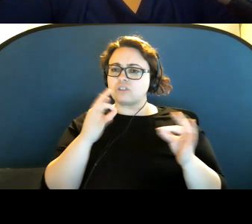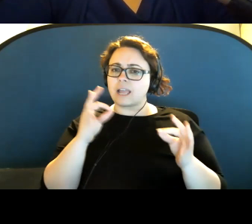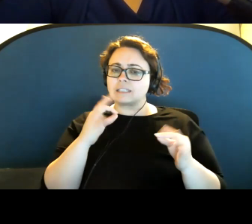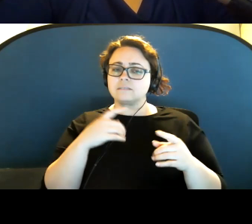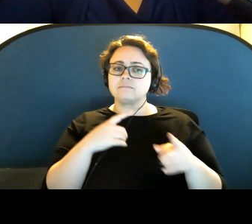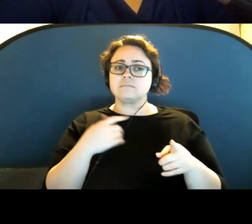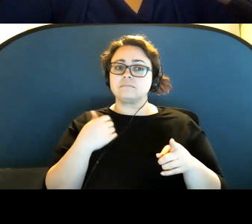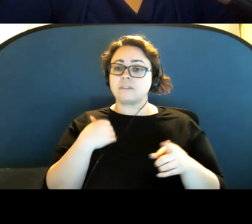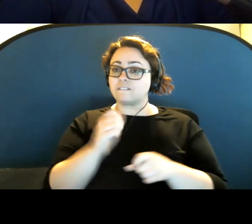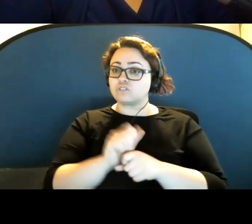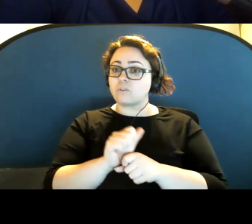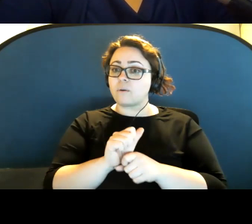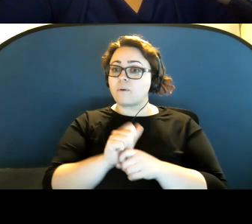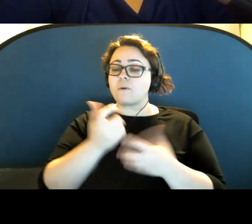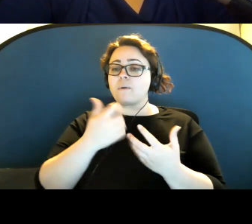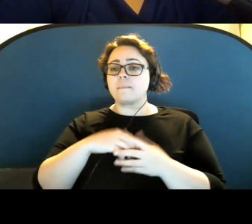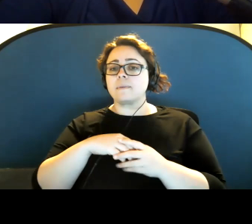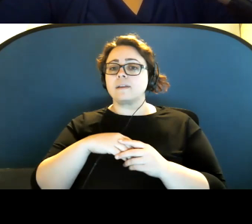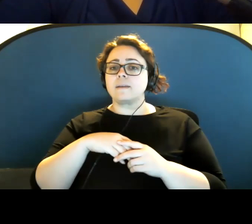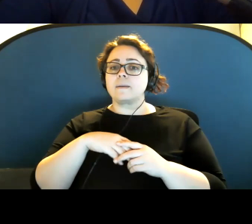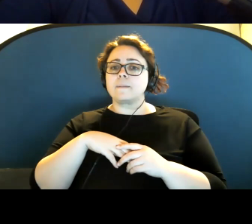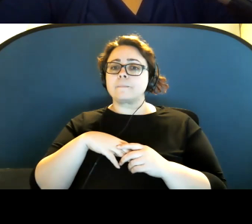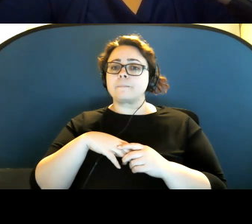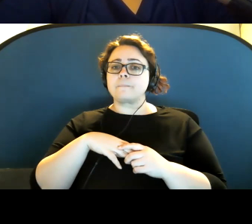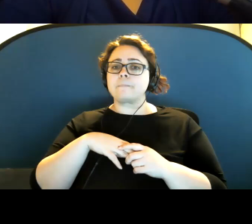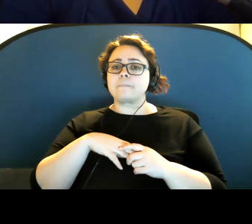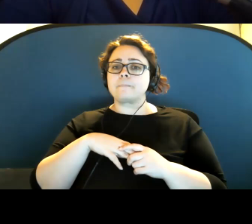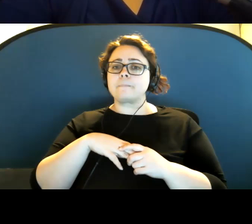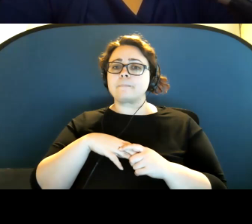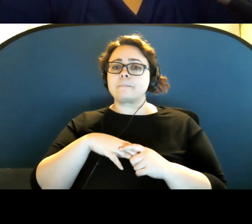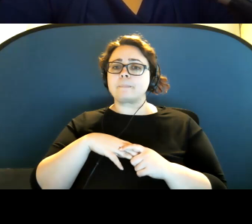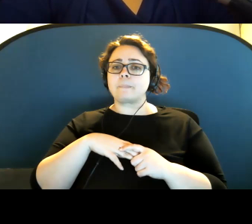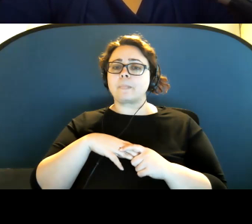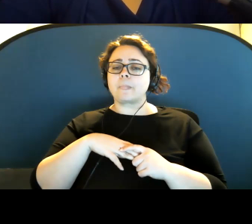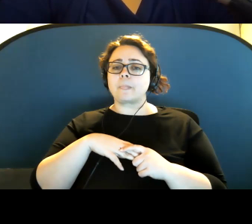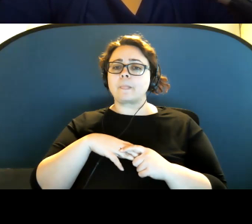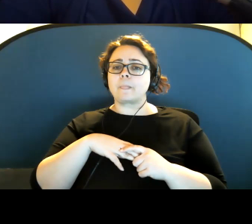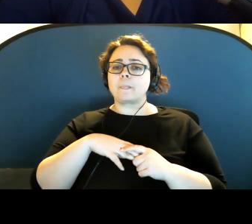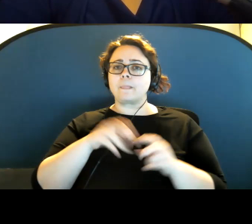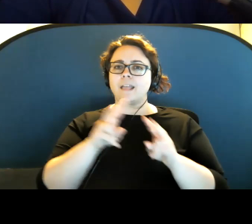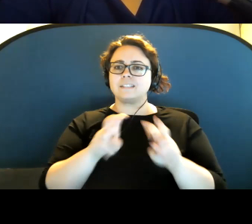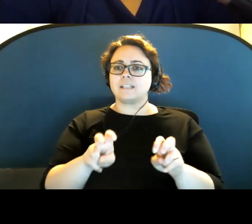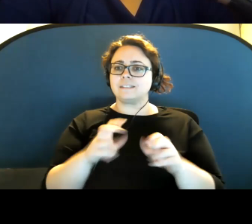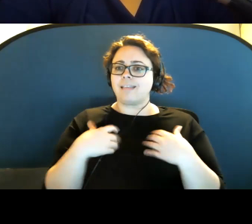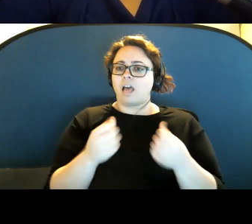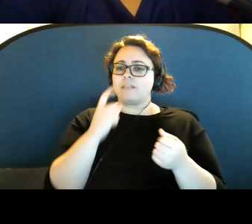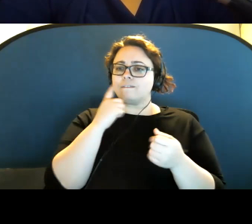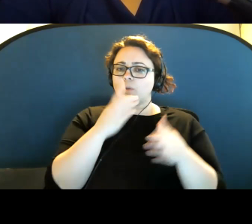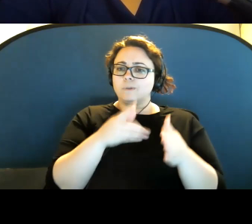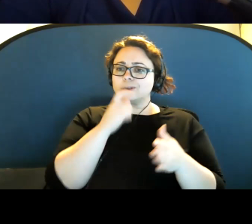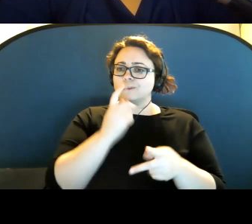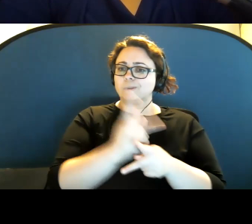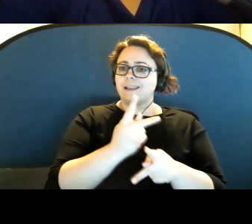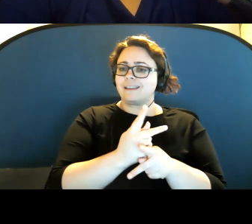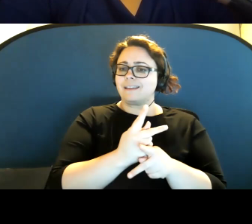to? Kind of assessing that caregiver health. Caregiver burden and caregiver